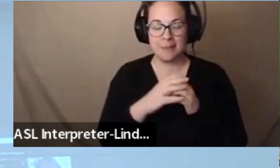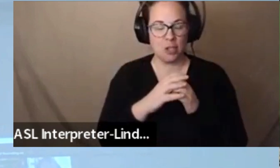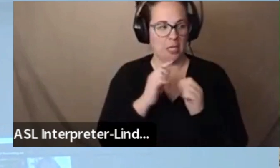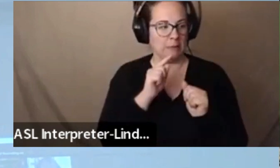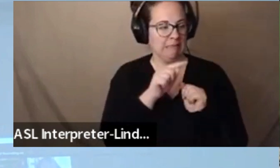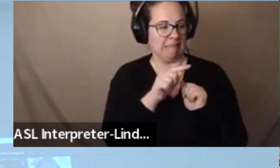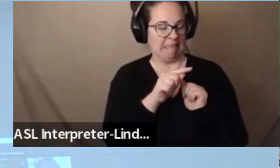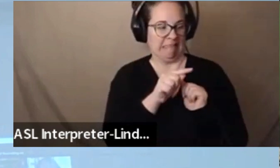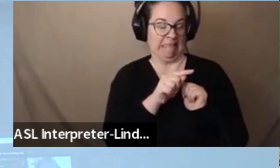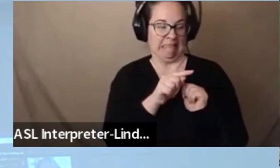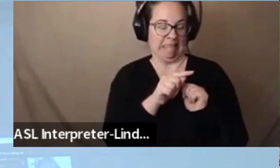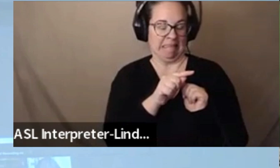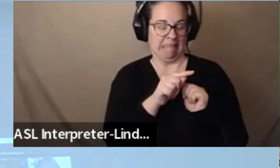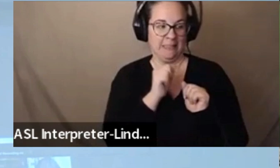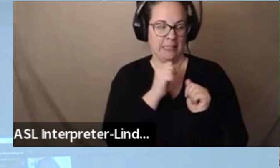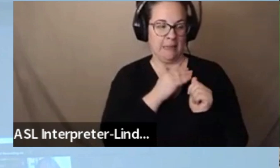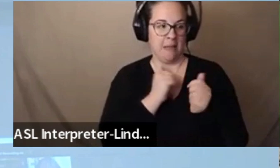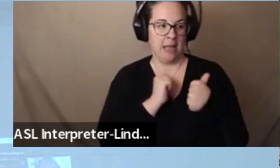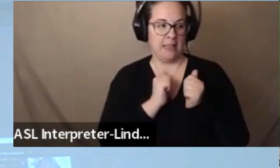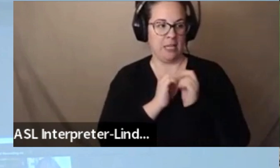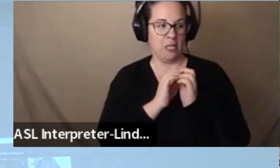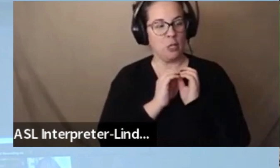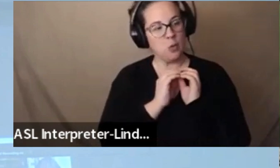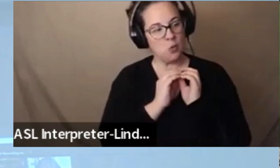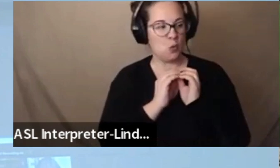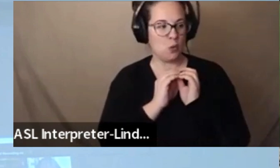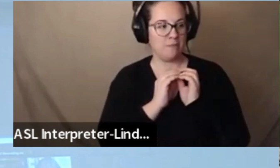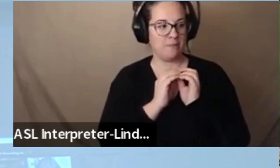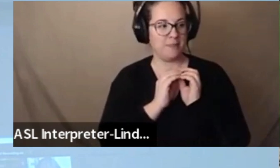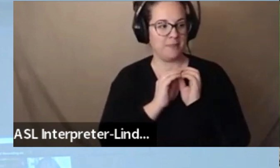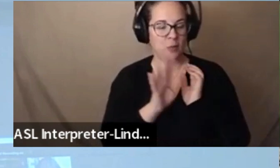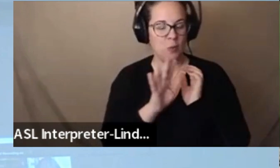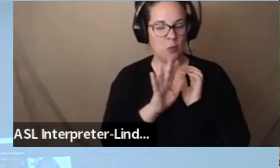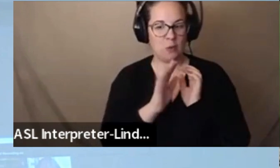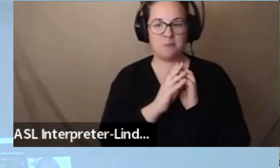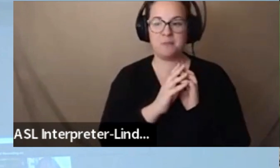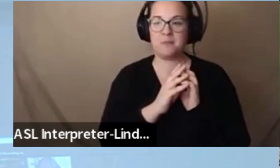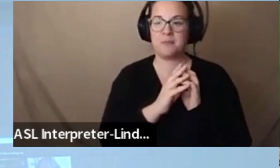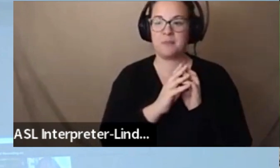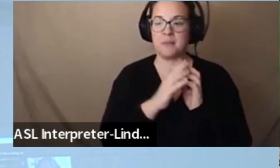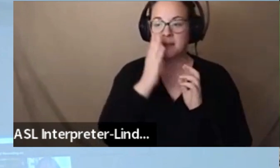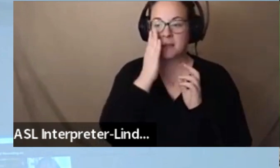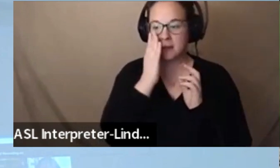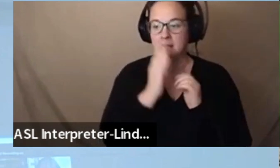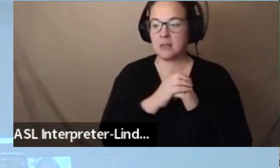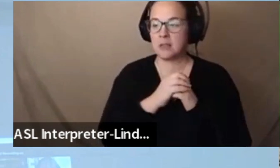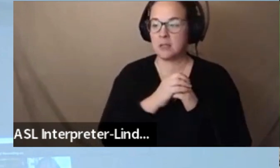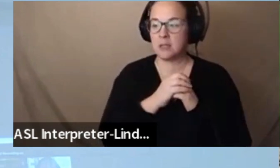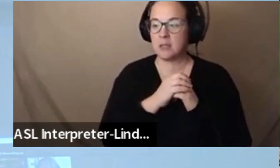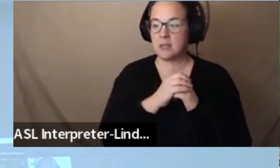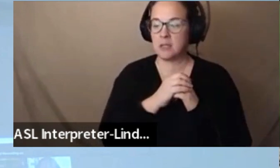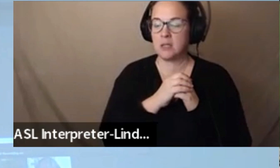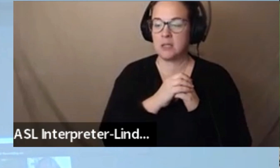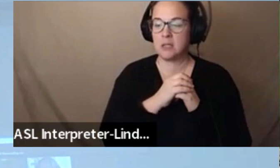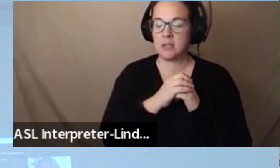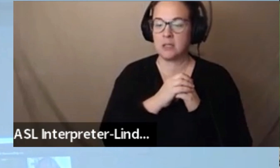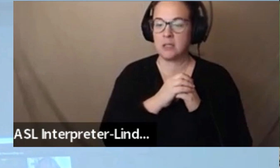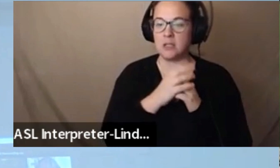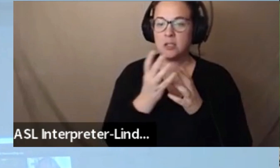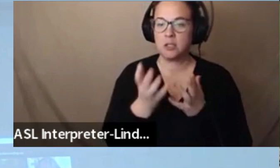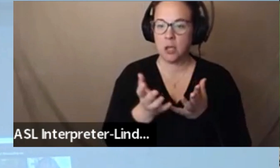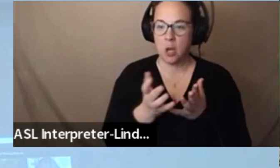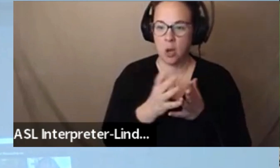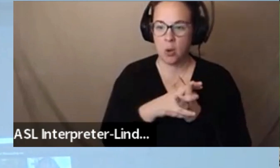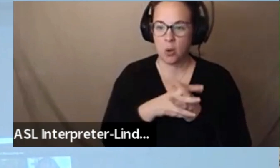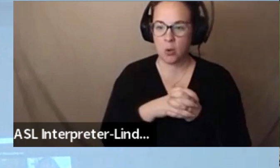go to. It's a bit dodgy, that one. So it's a shame that's the only picture around. Could happen, right? But